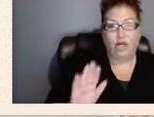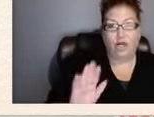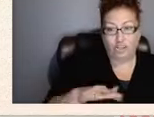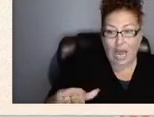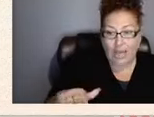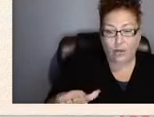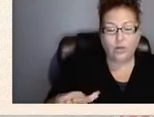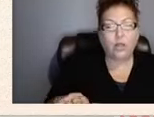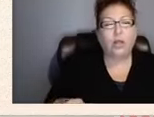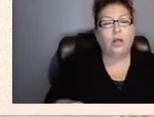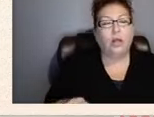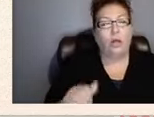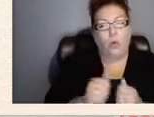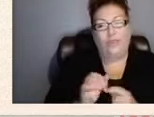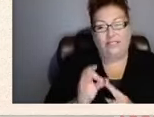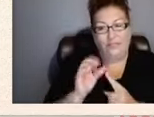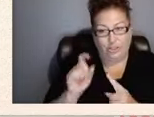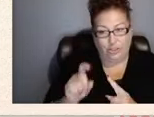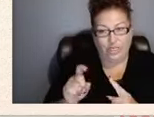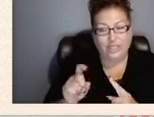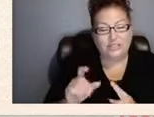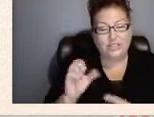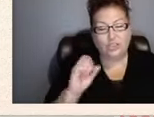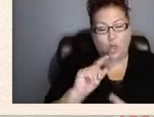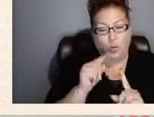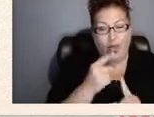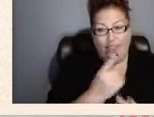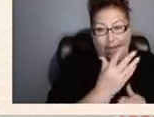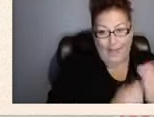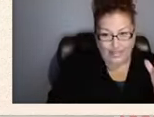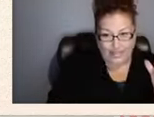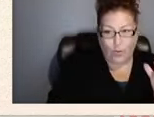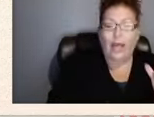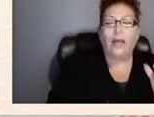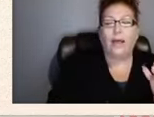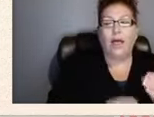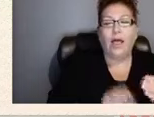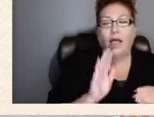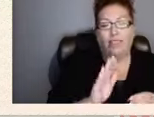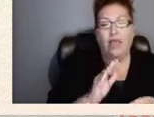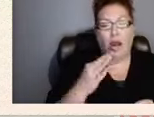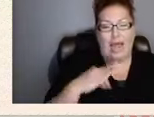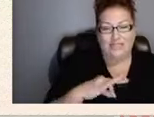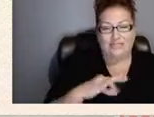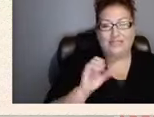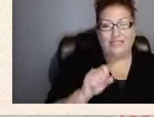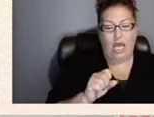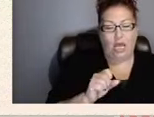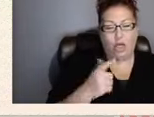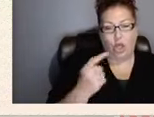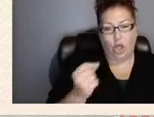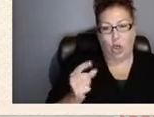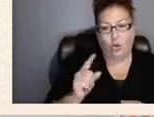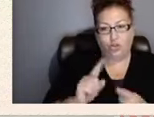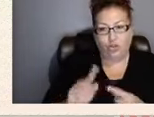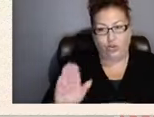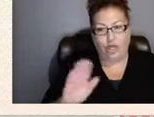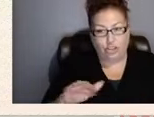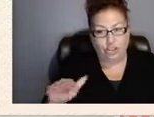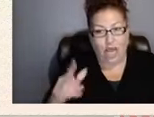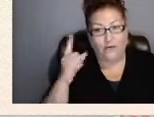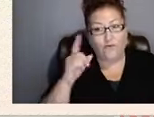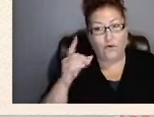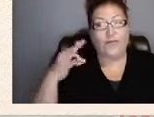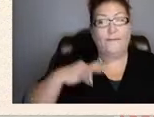with special needs so that when they pass away, their assets can go to their child for the benefit of the